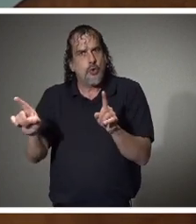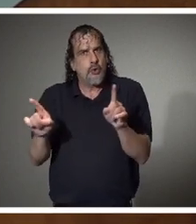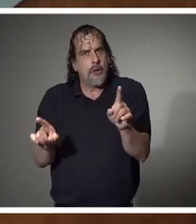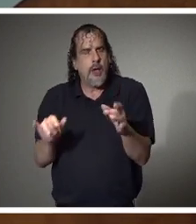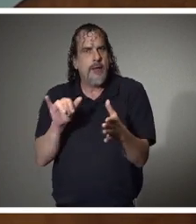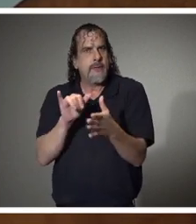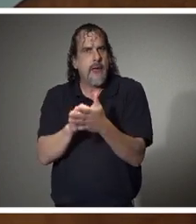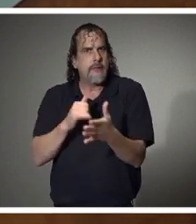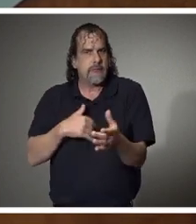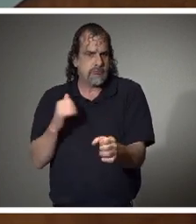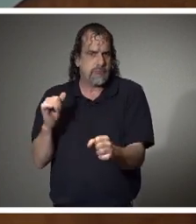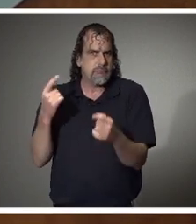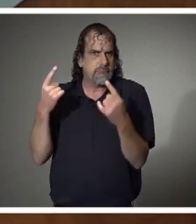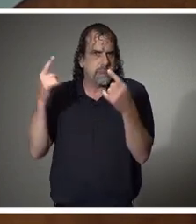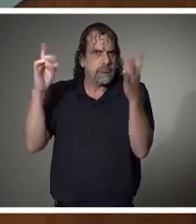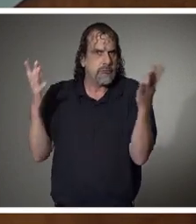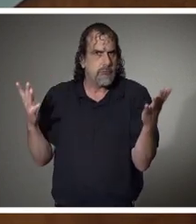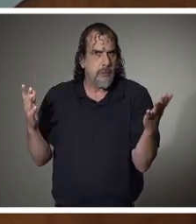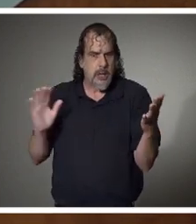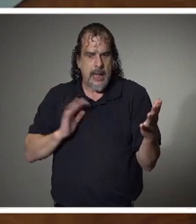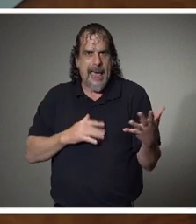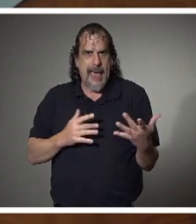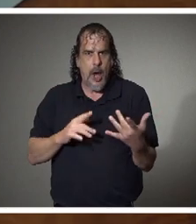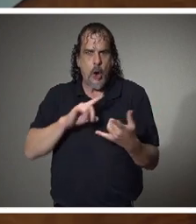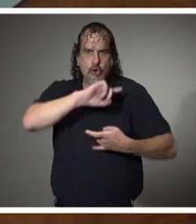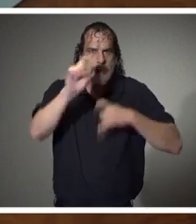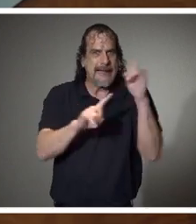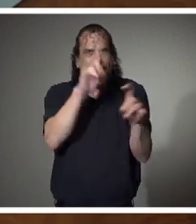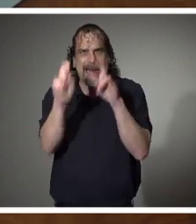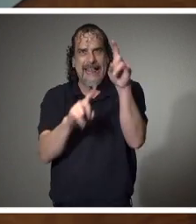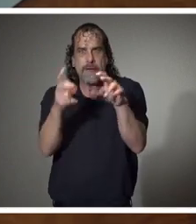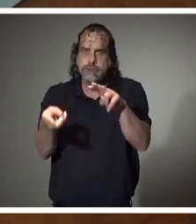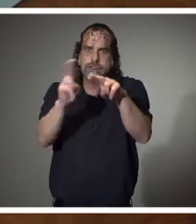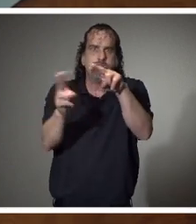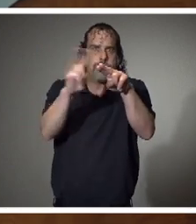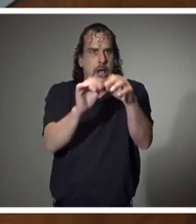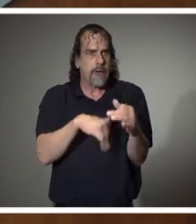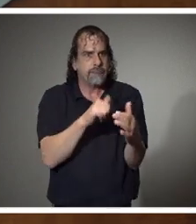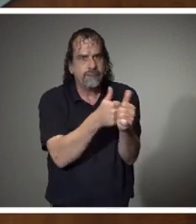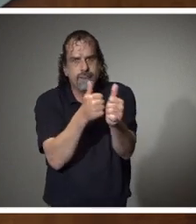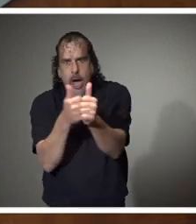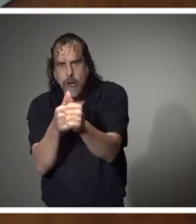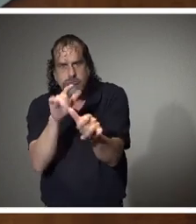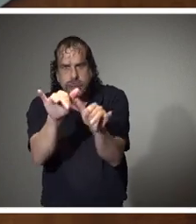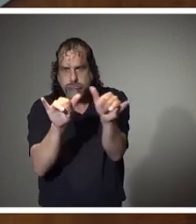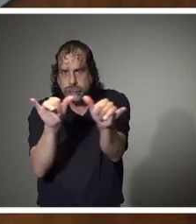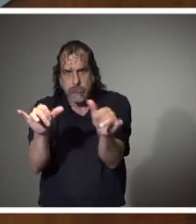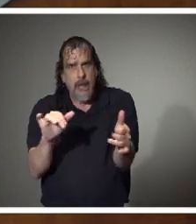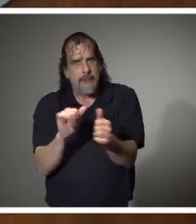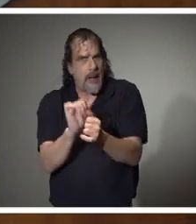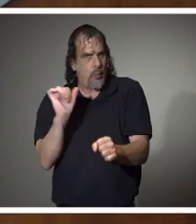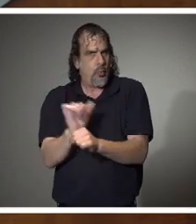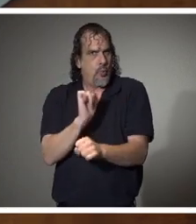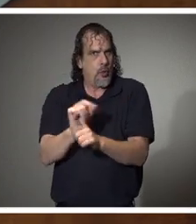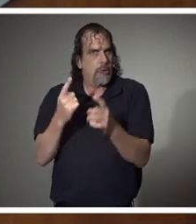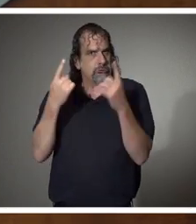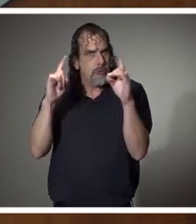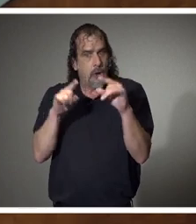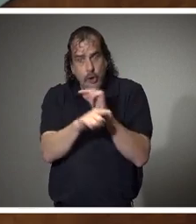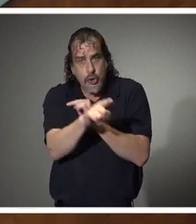working. Our aggressive testing and contact tracing are working. You are saving